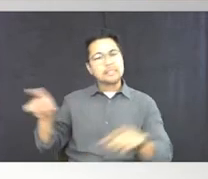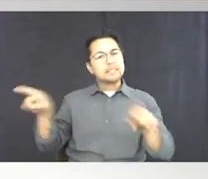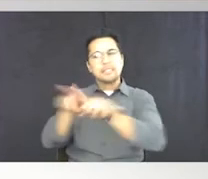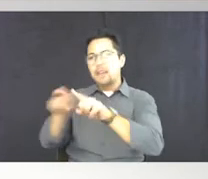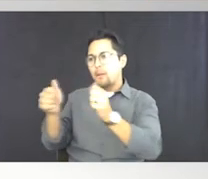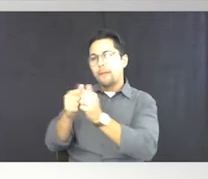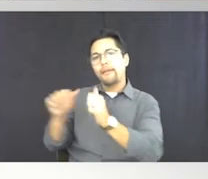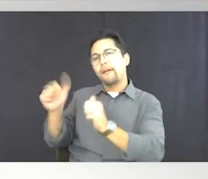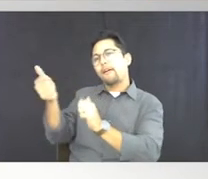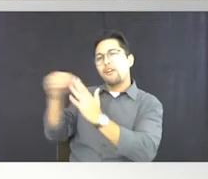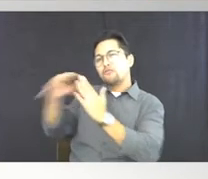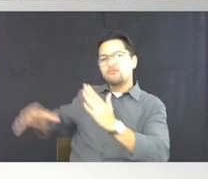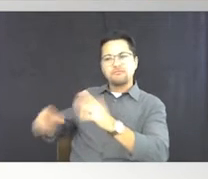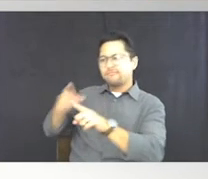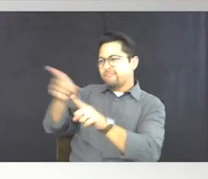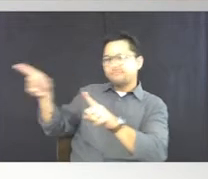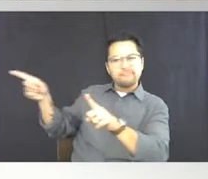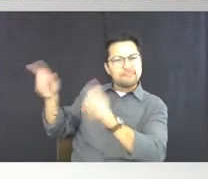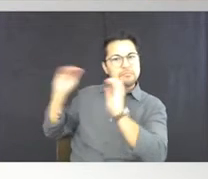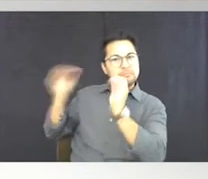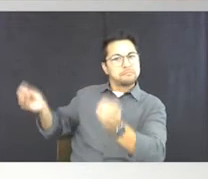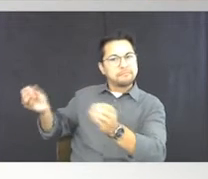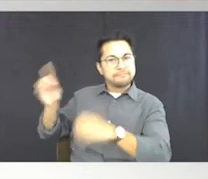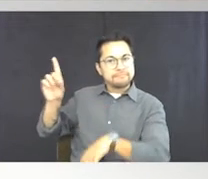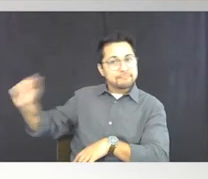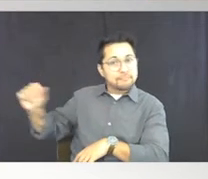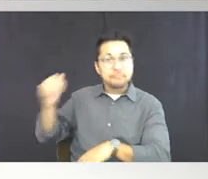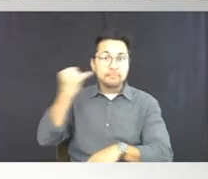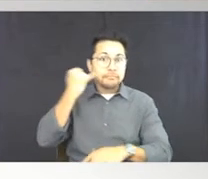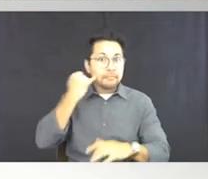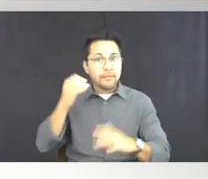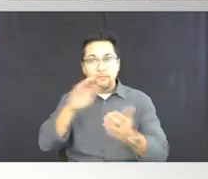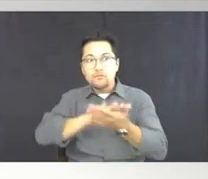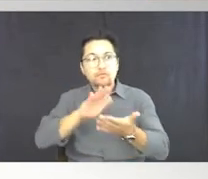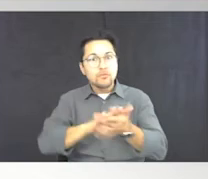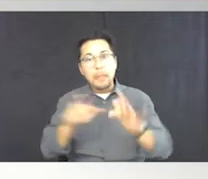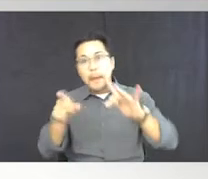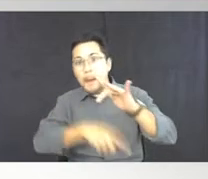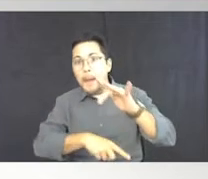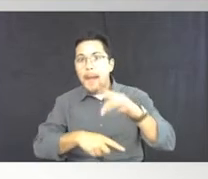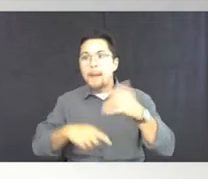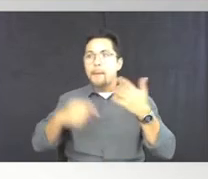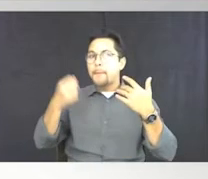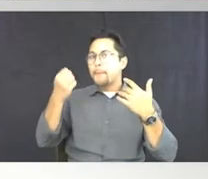without disabilities. So if they skip school and